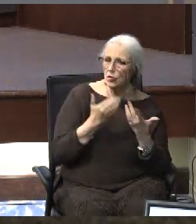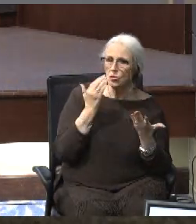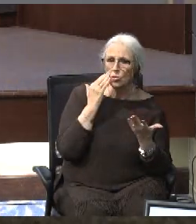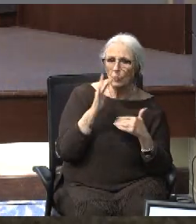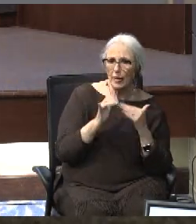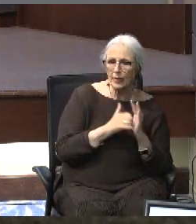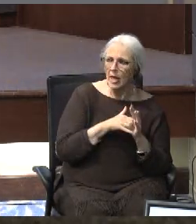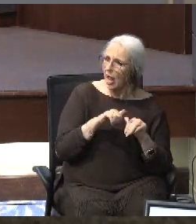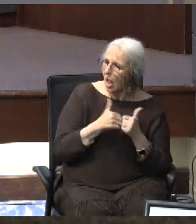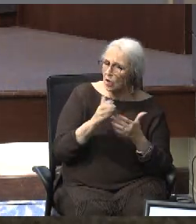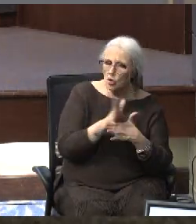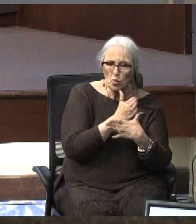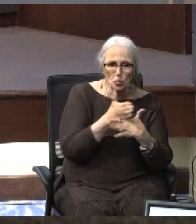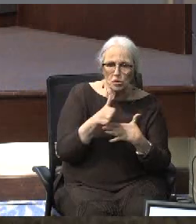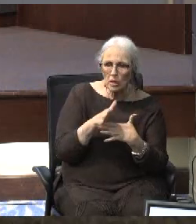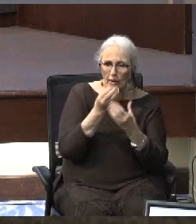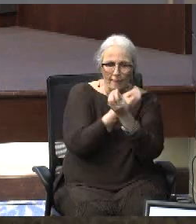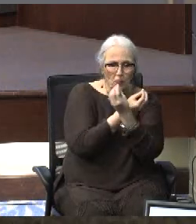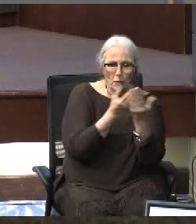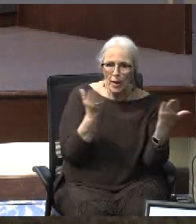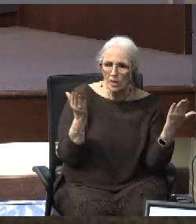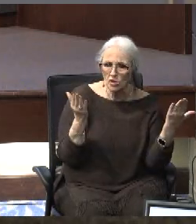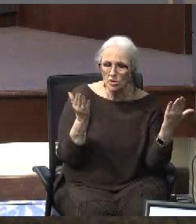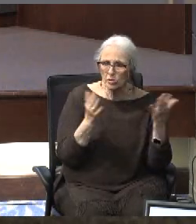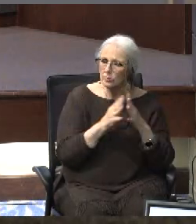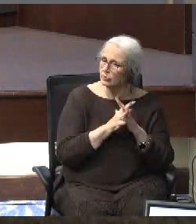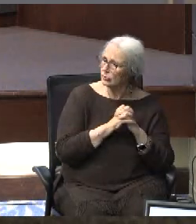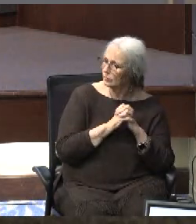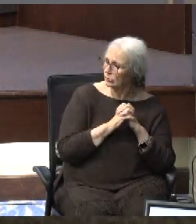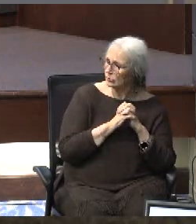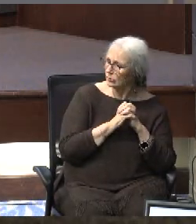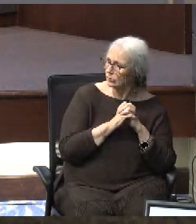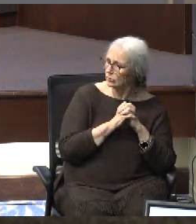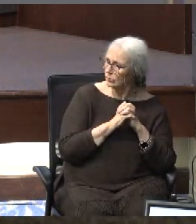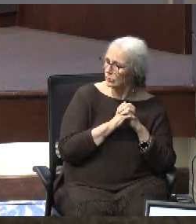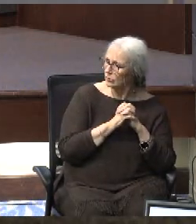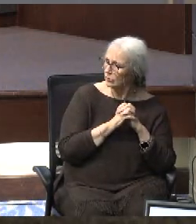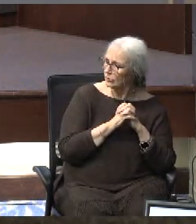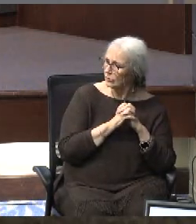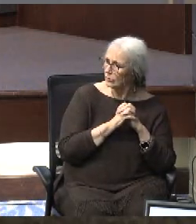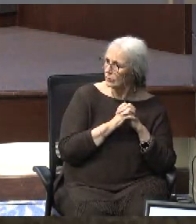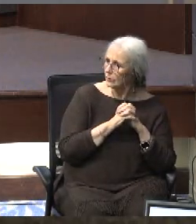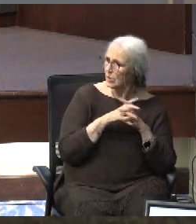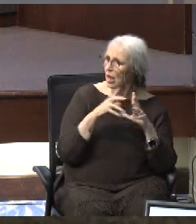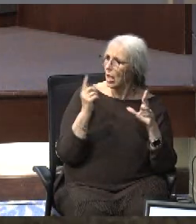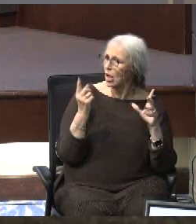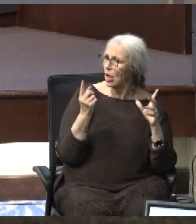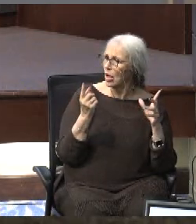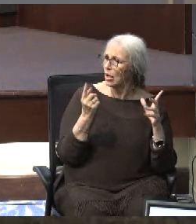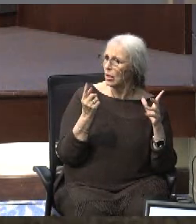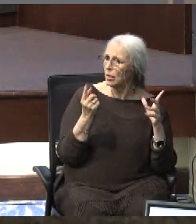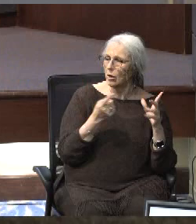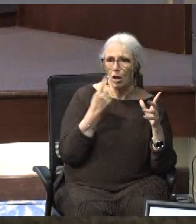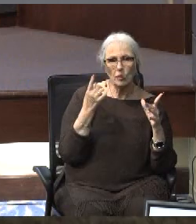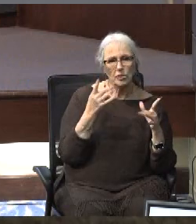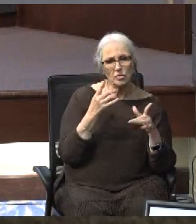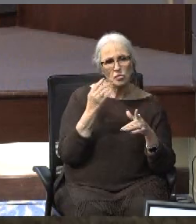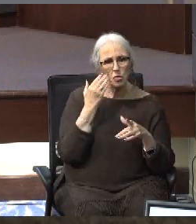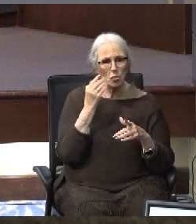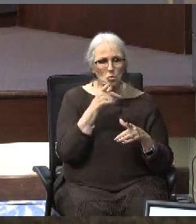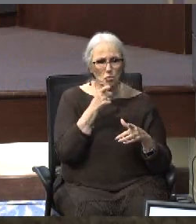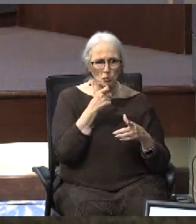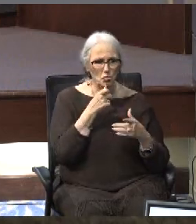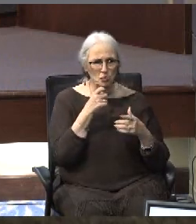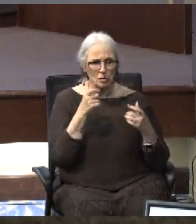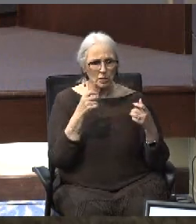are you all sharing that information to Gen Pop, to just, and not necessarily yes, those in crisis, but how does one